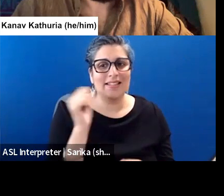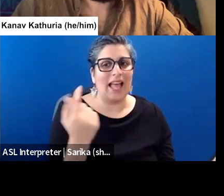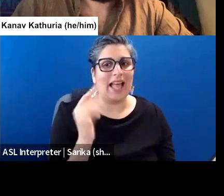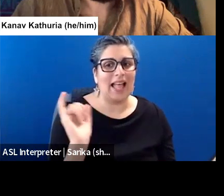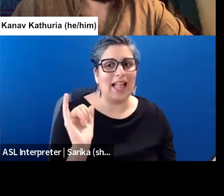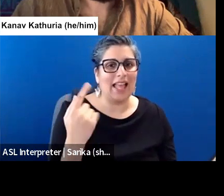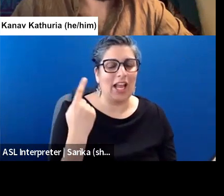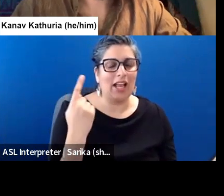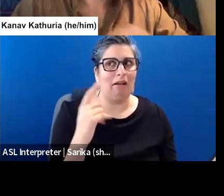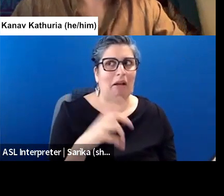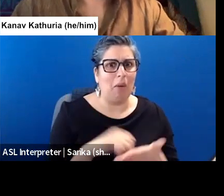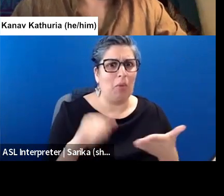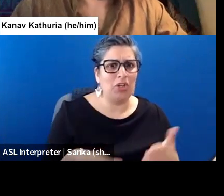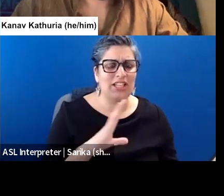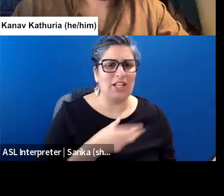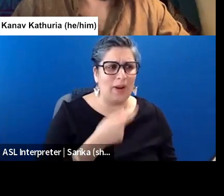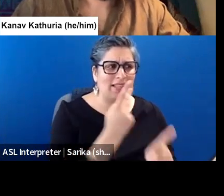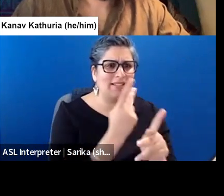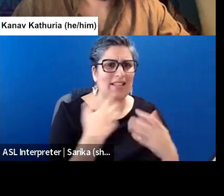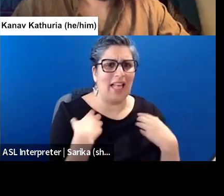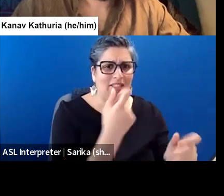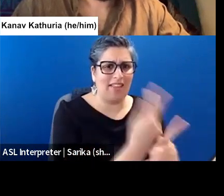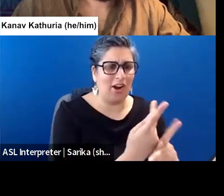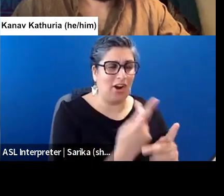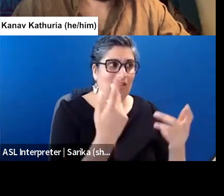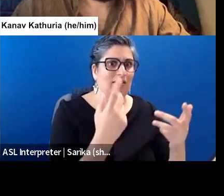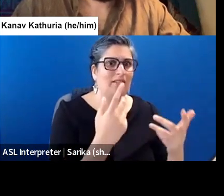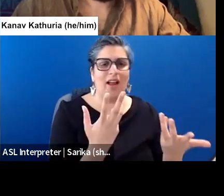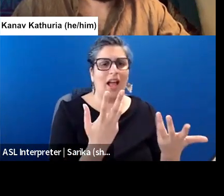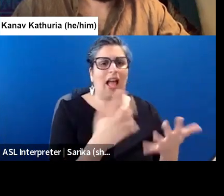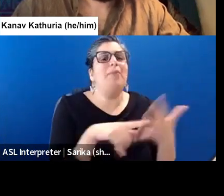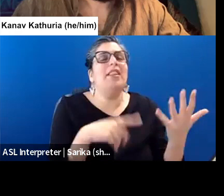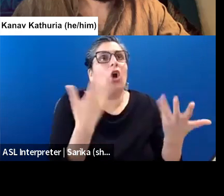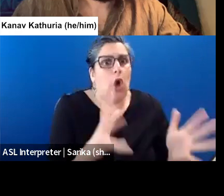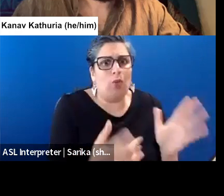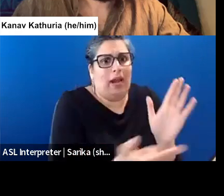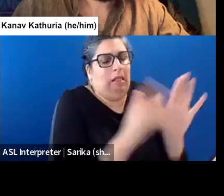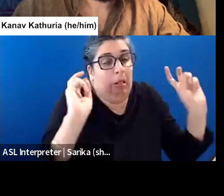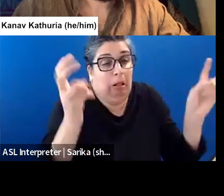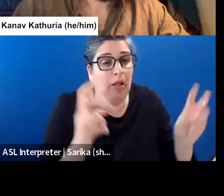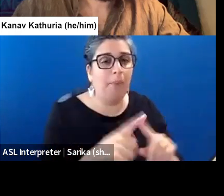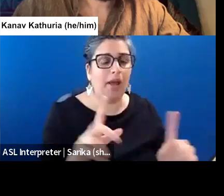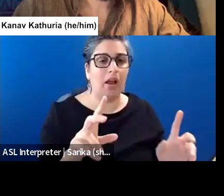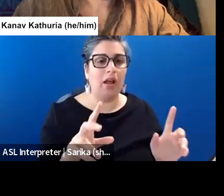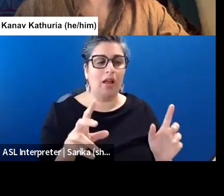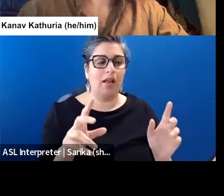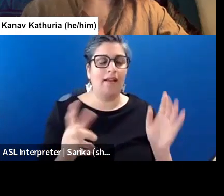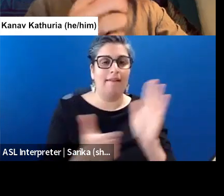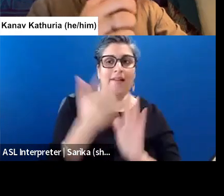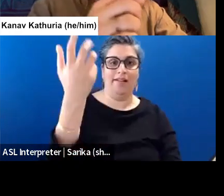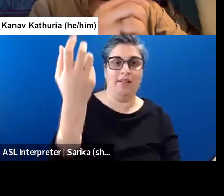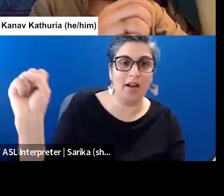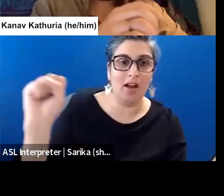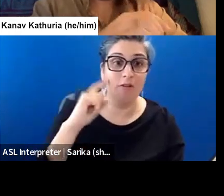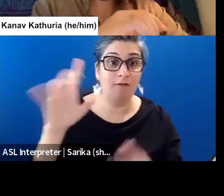already criminalized in some context, but it's all about intensifying the criminalization of protesting, of getting trans